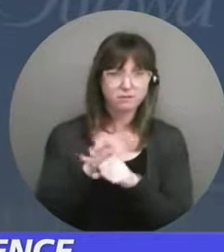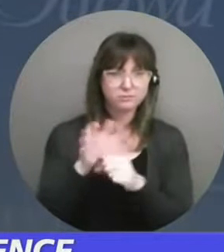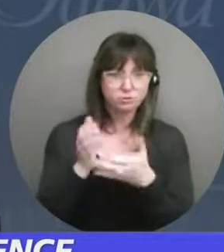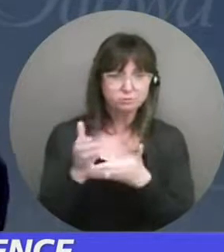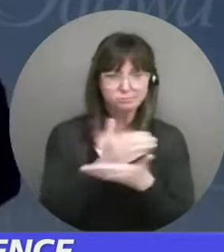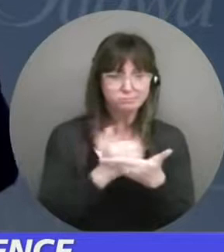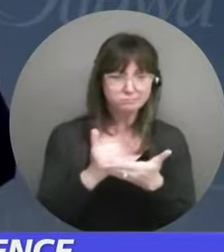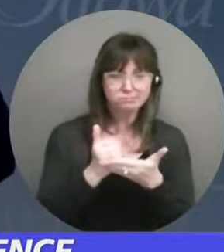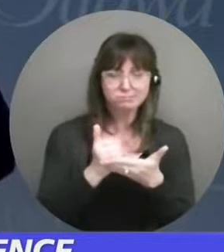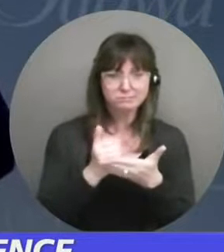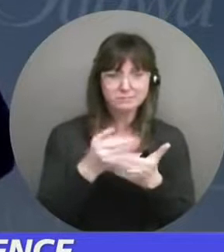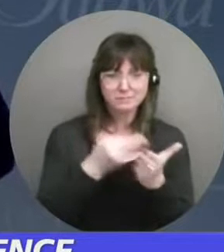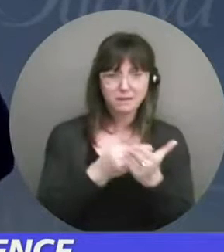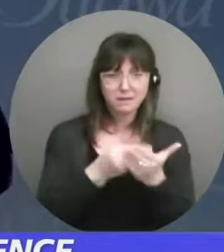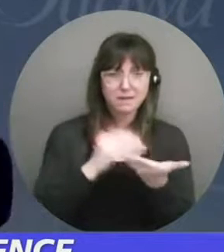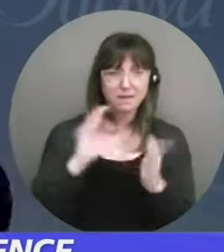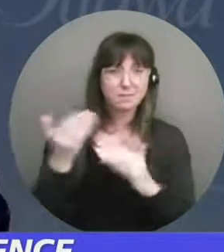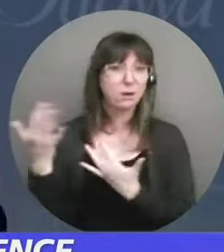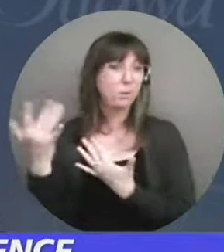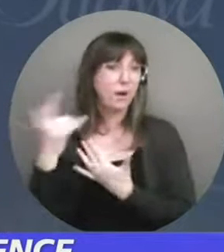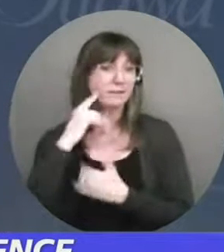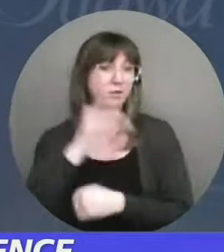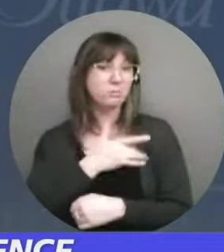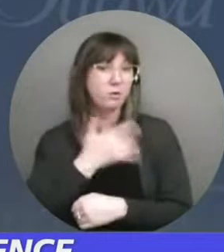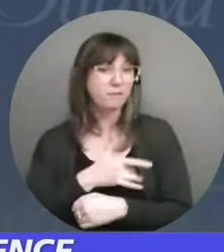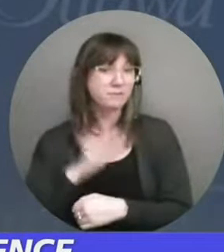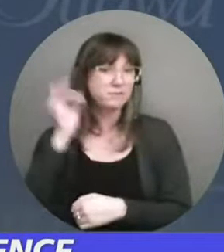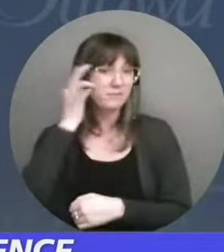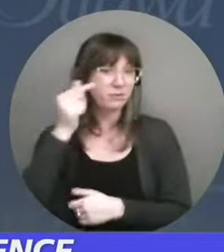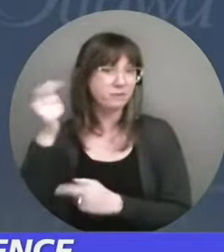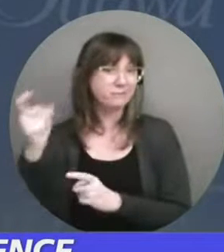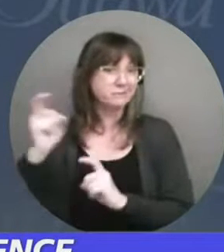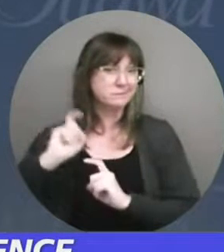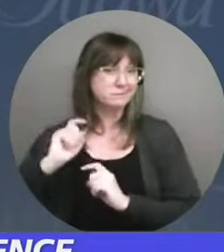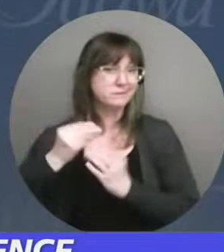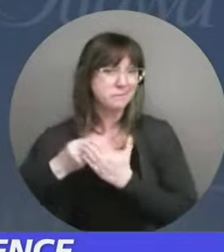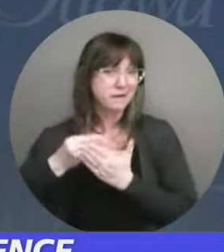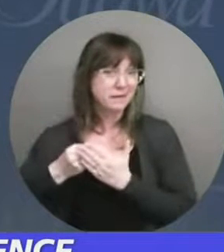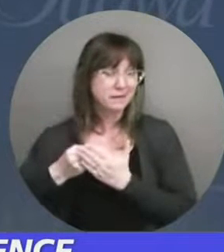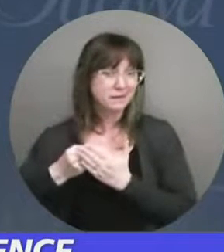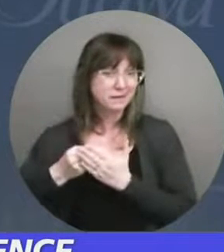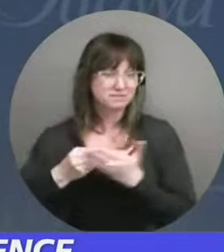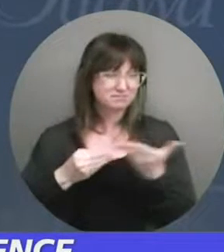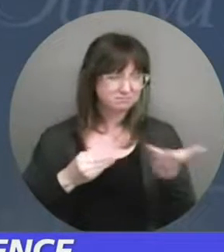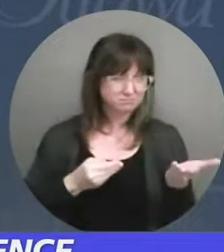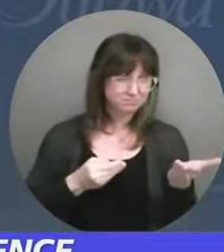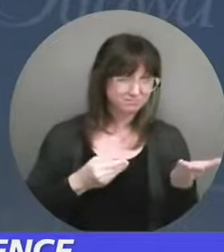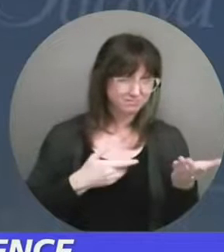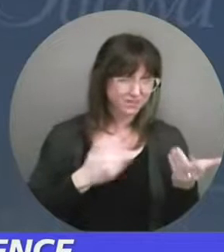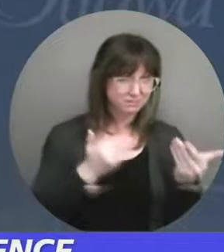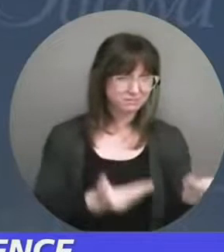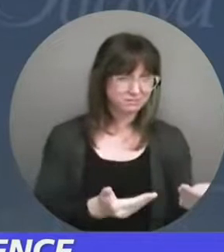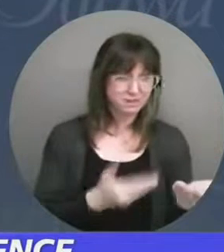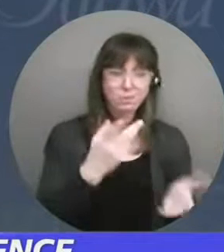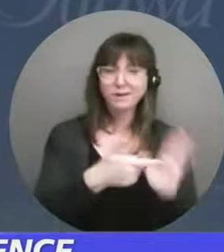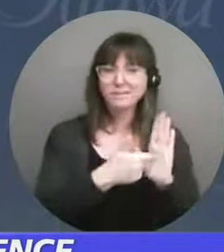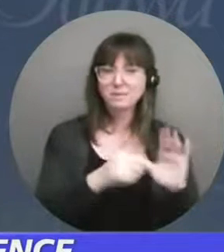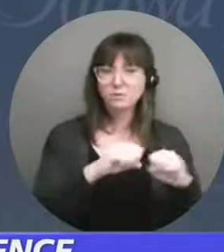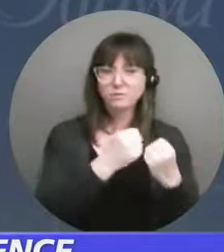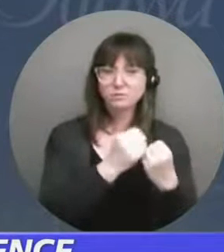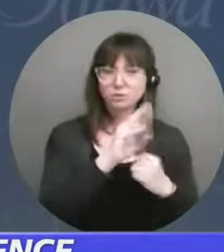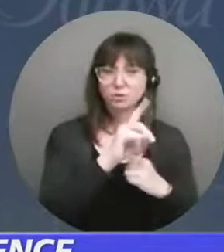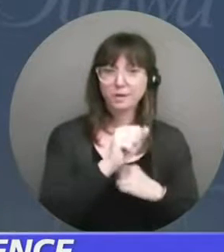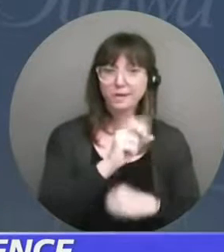the province to bail out? I mean, there's examples all over, social media of buses running empty all over